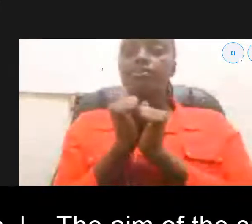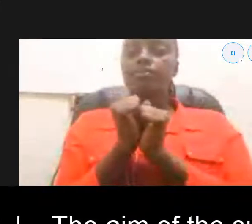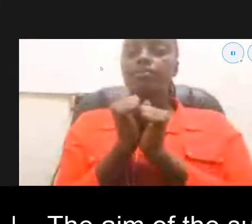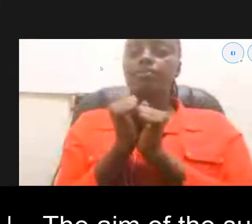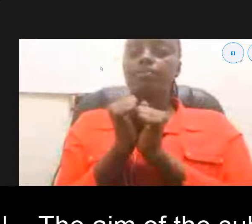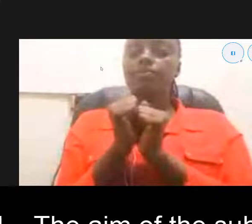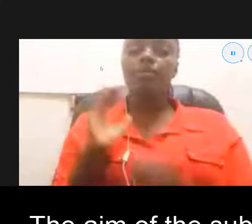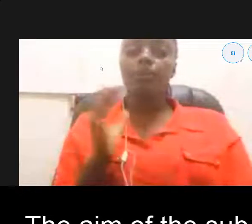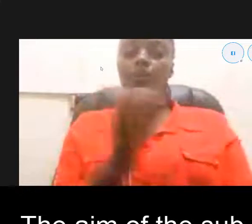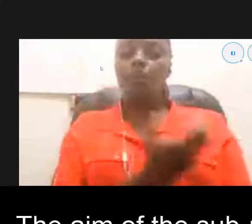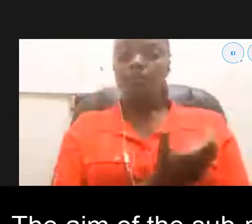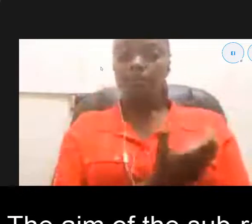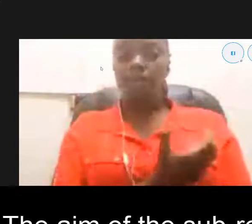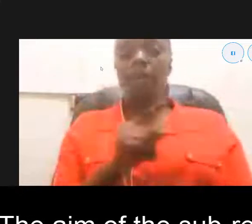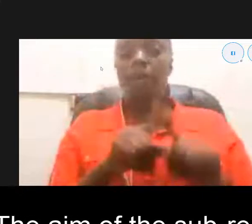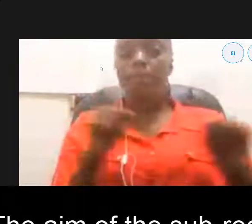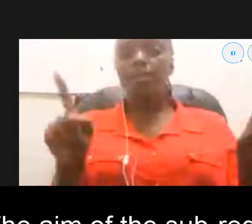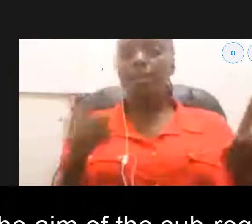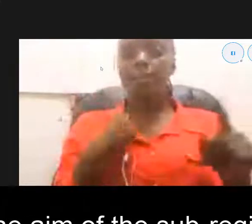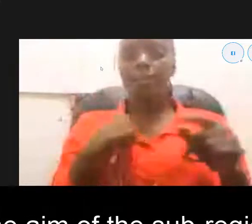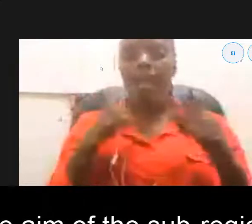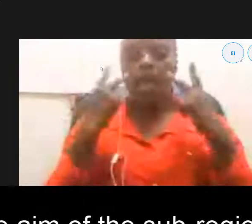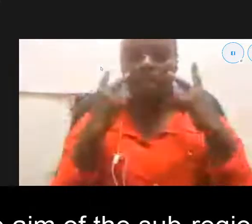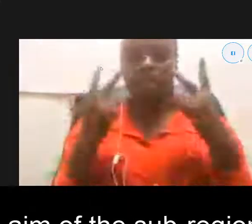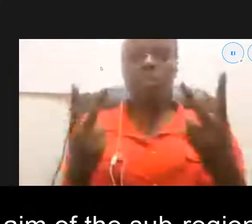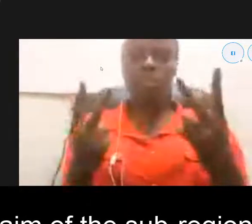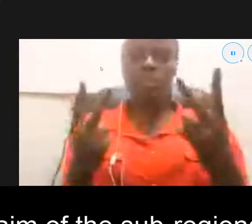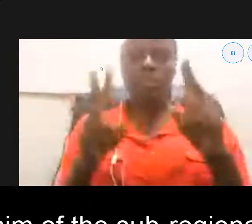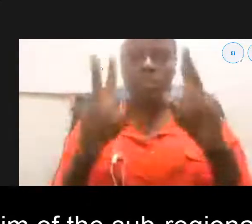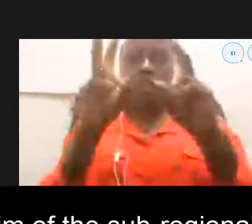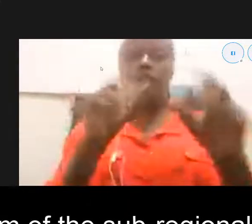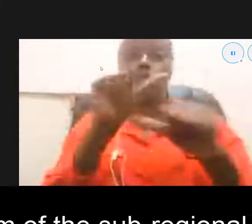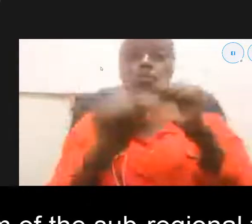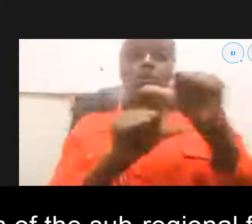committee. But I see the issue